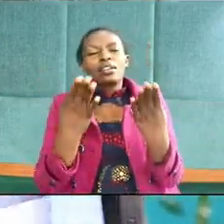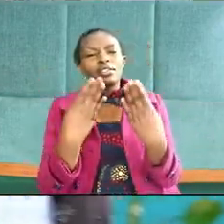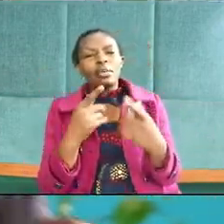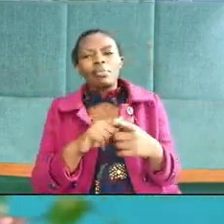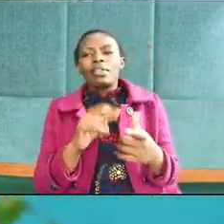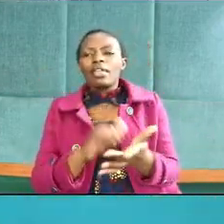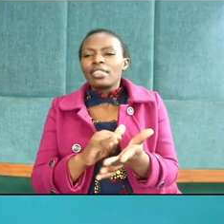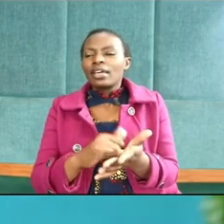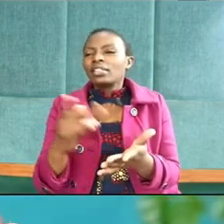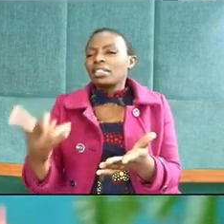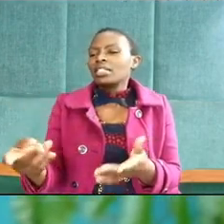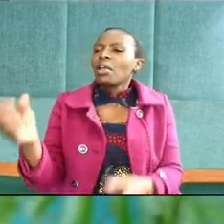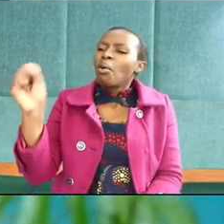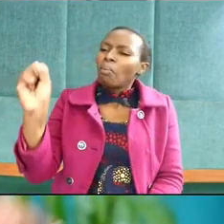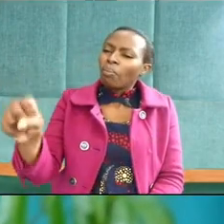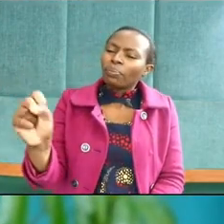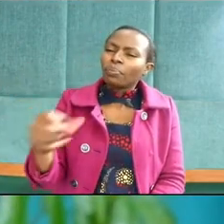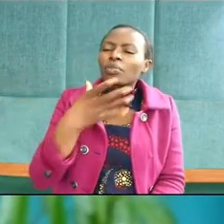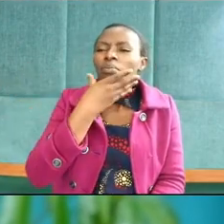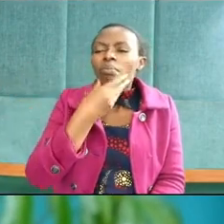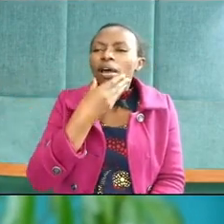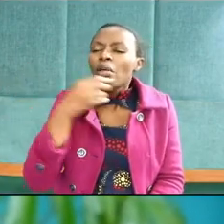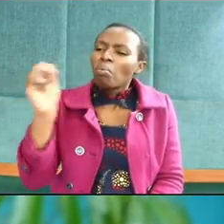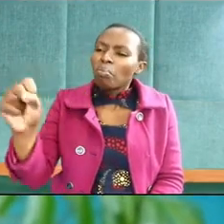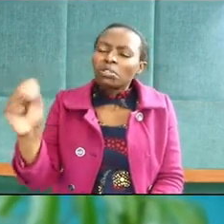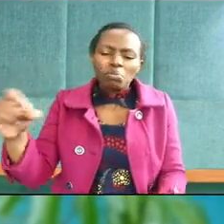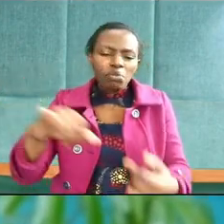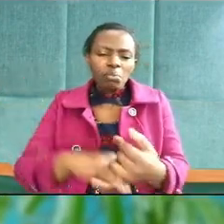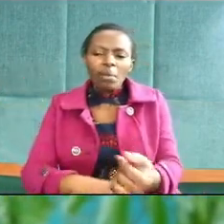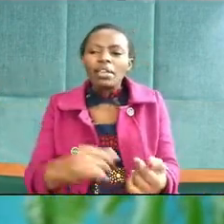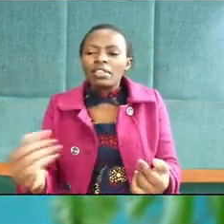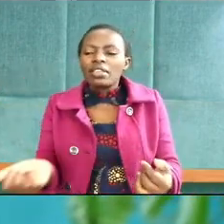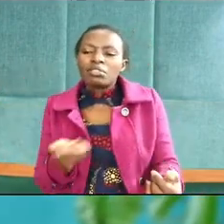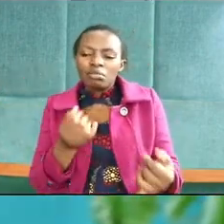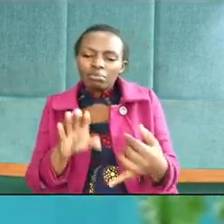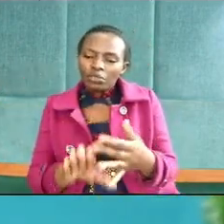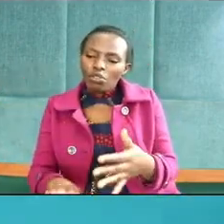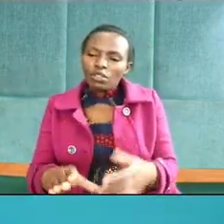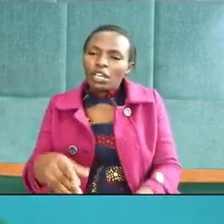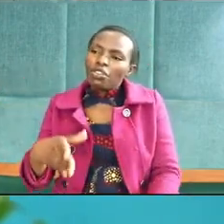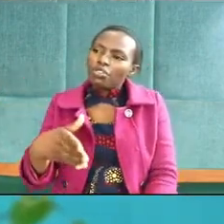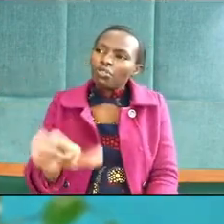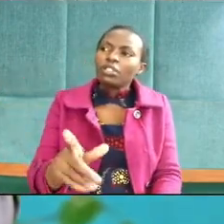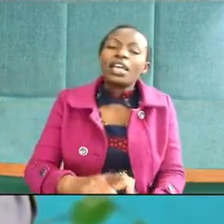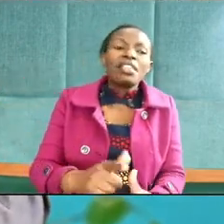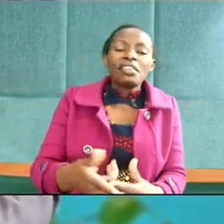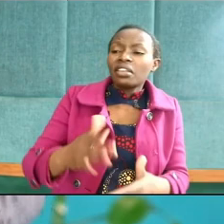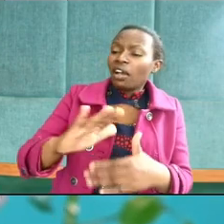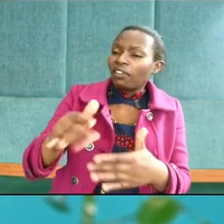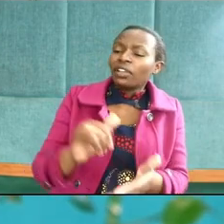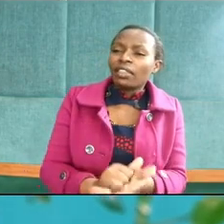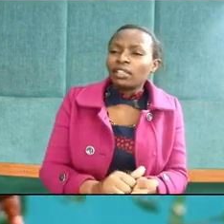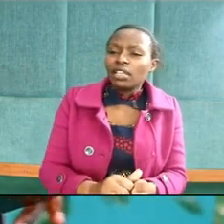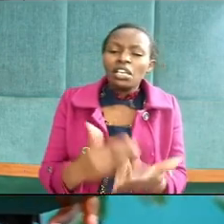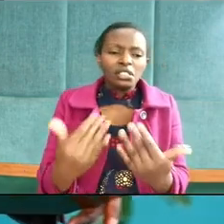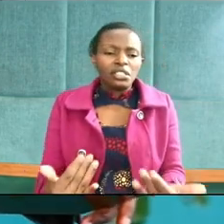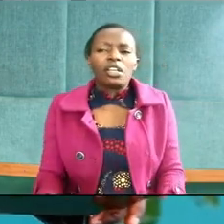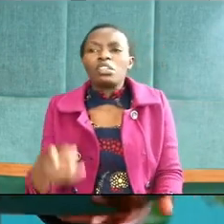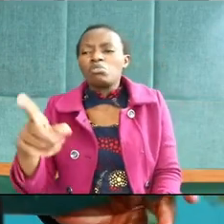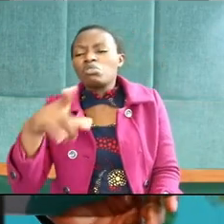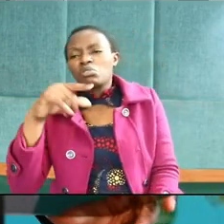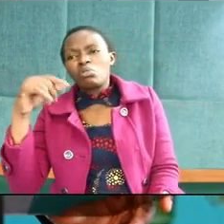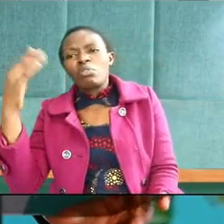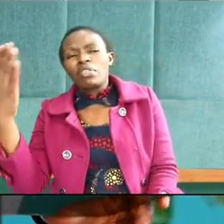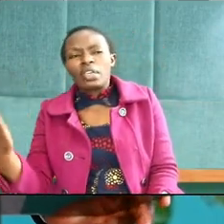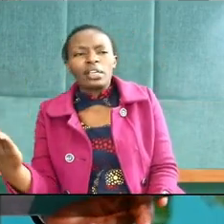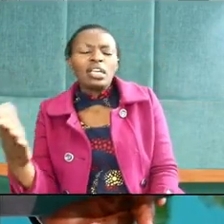get money from this tycoon. We'll siphon money so that we can stabilize. By the way, I have learned that